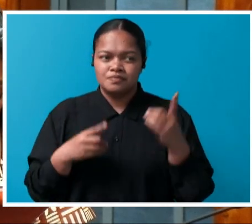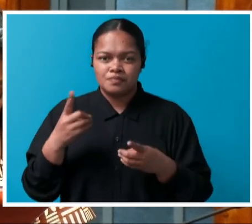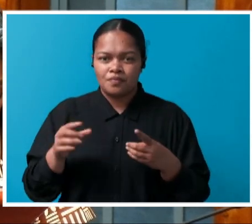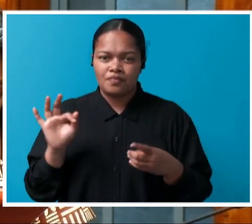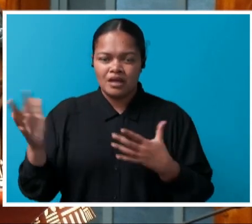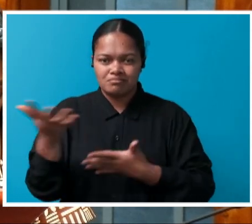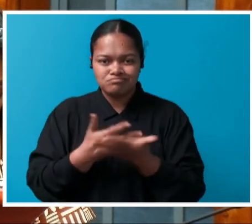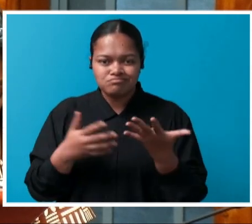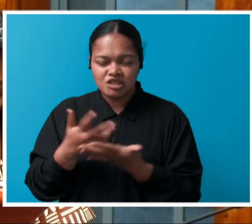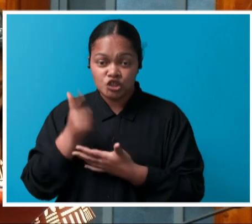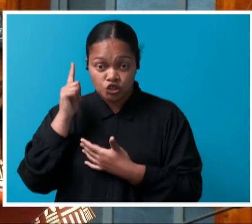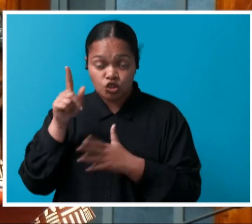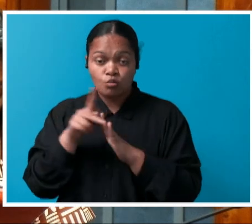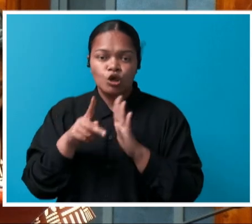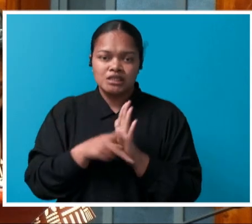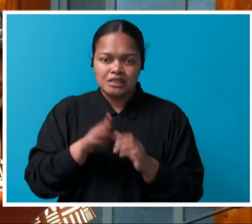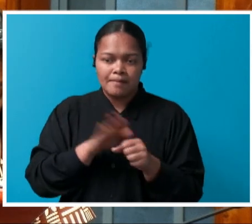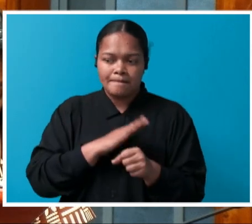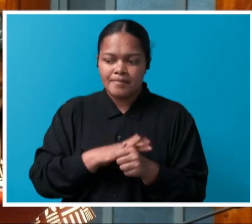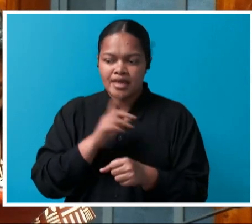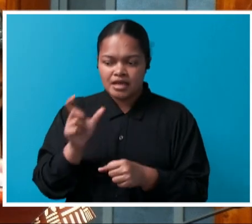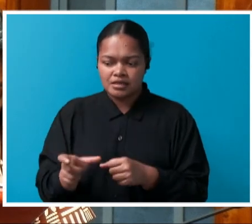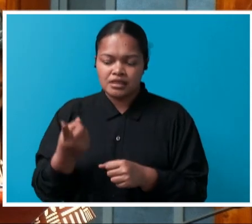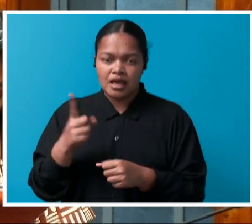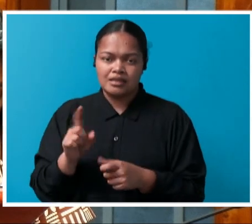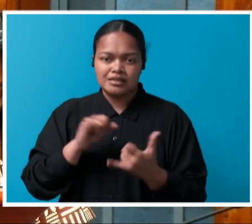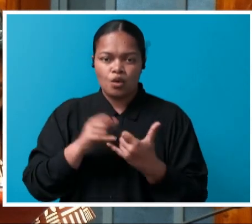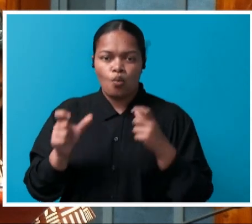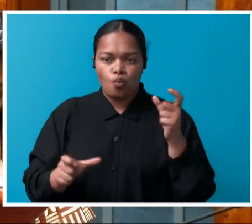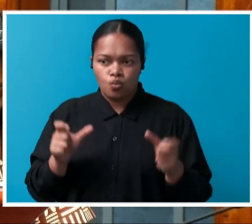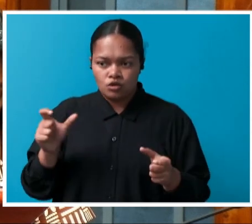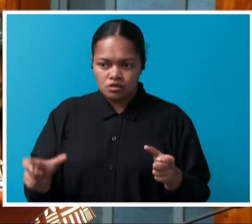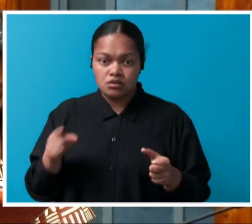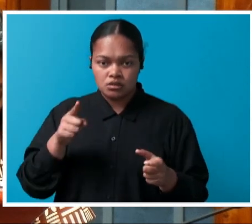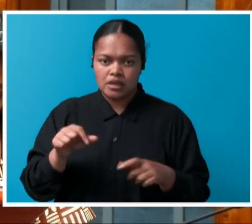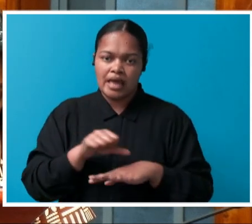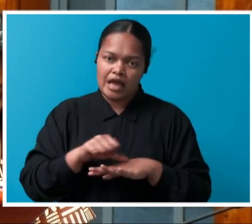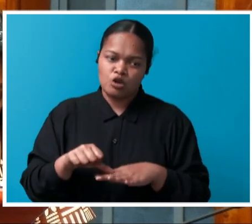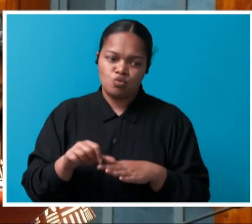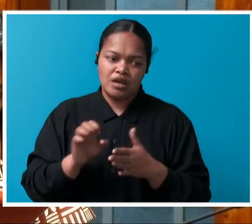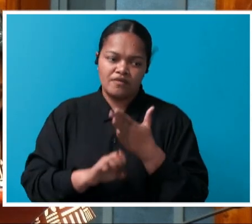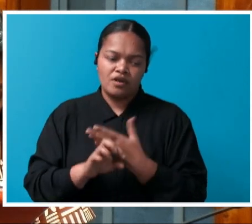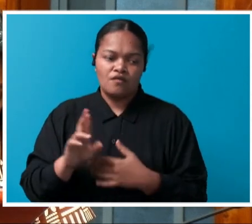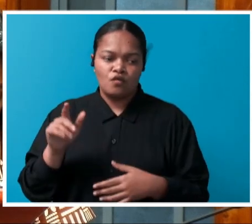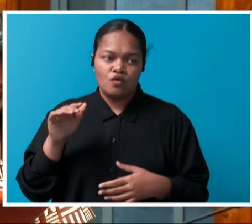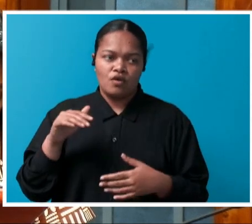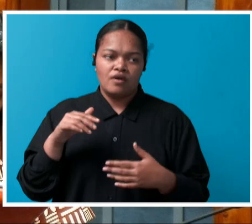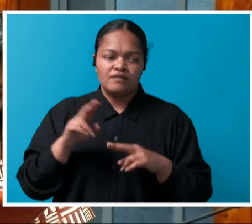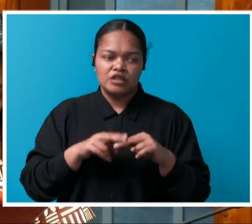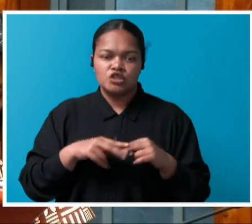among teachers, policymakers, and stakeholders. And this will be an annual event for the Fiji